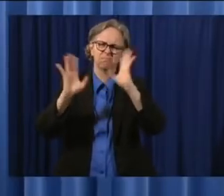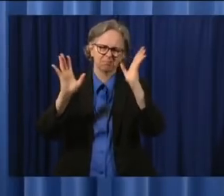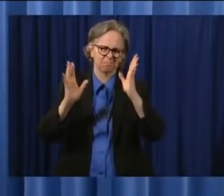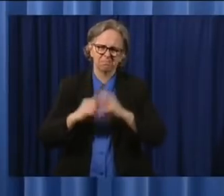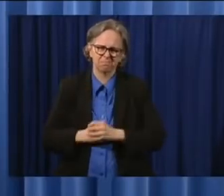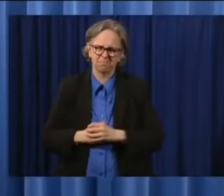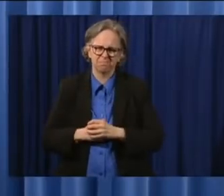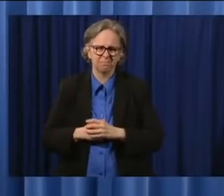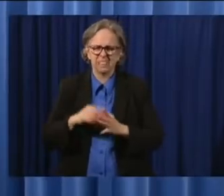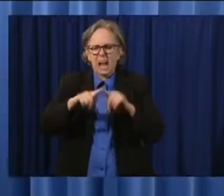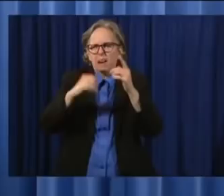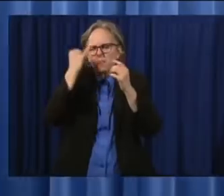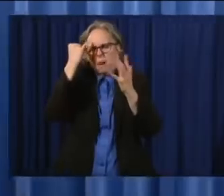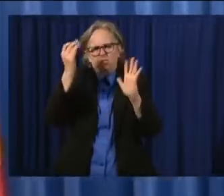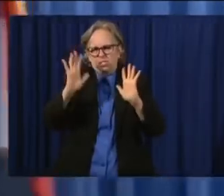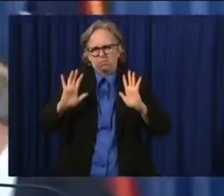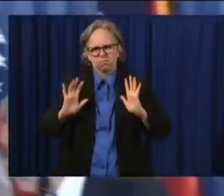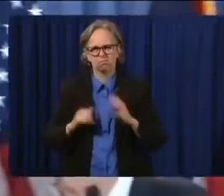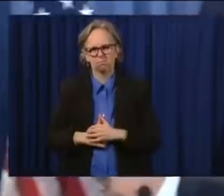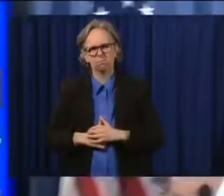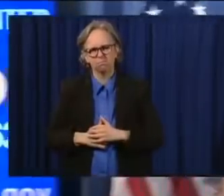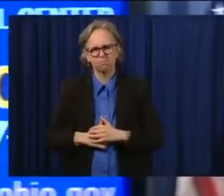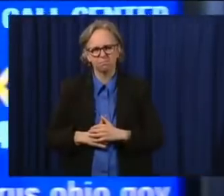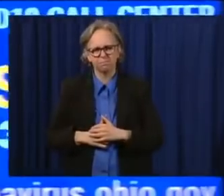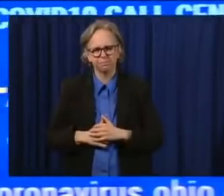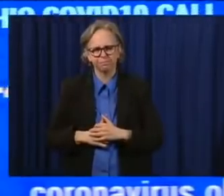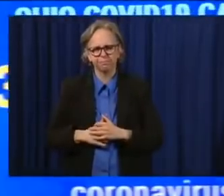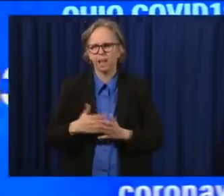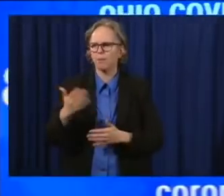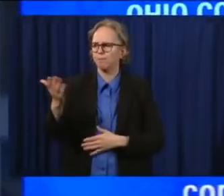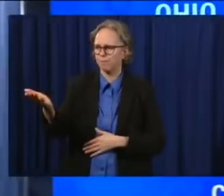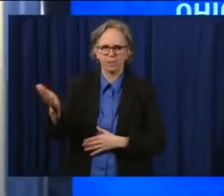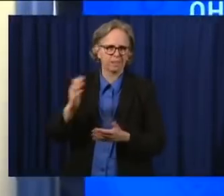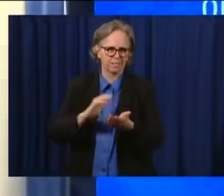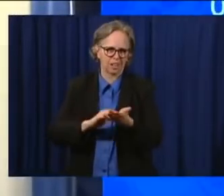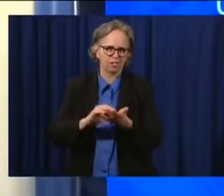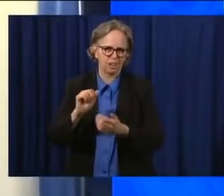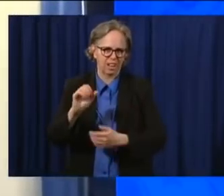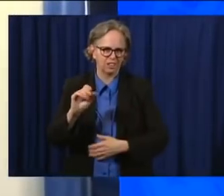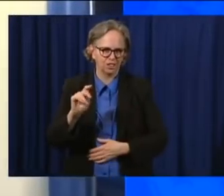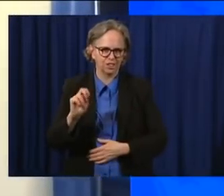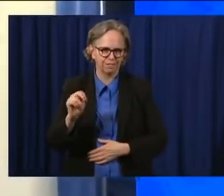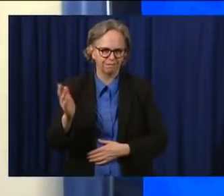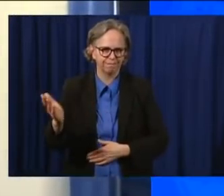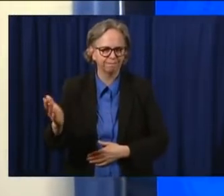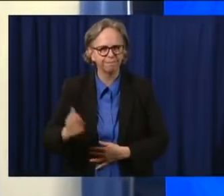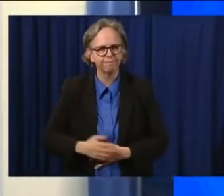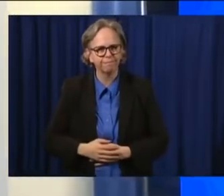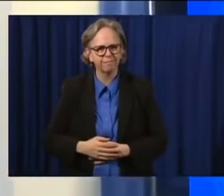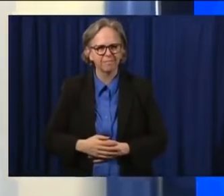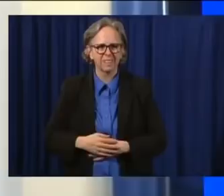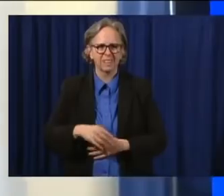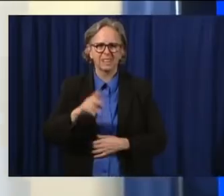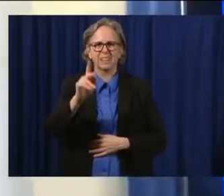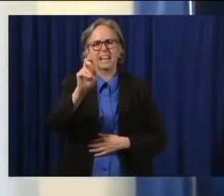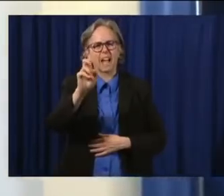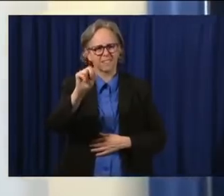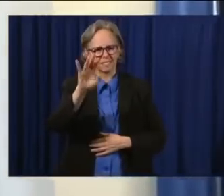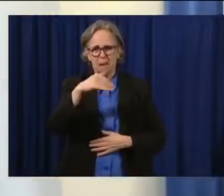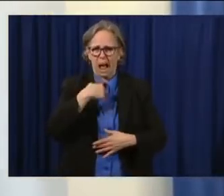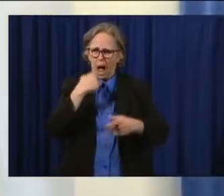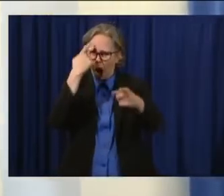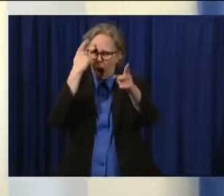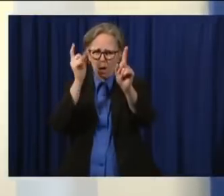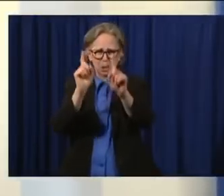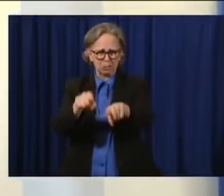imagine it. Thank you, Governor. I would just add, Kevin, I feel the same way as you know. Recently,